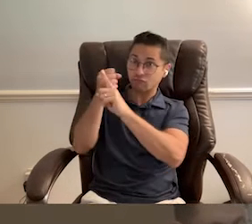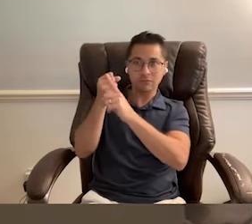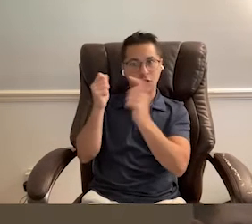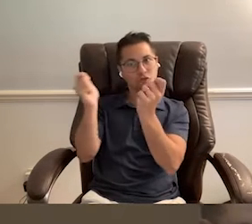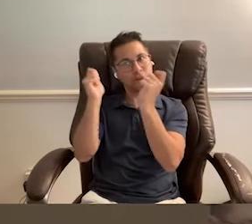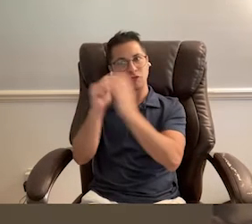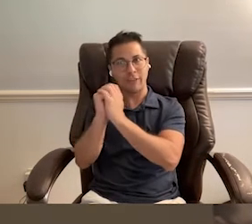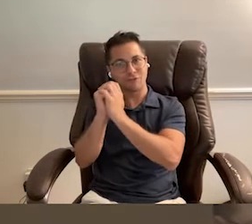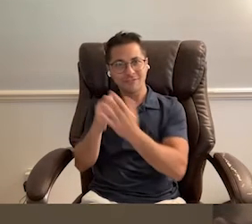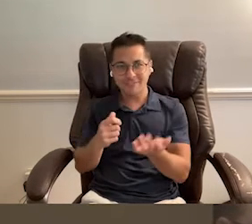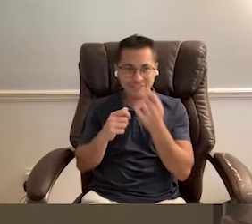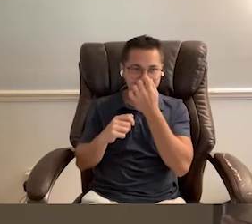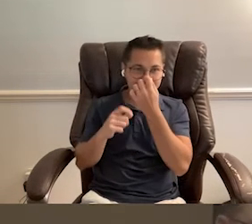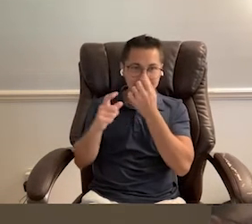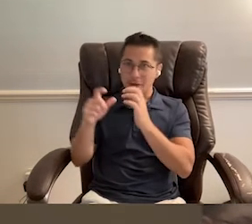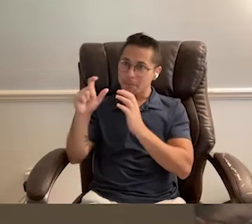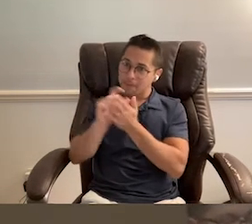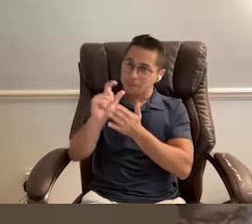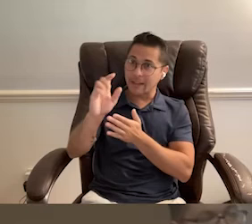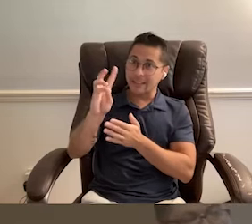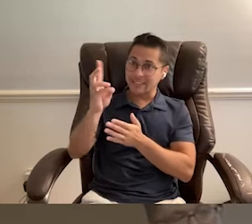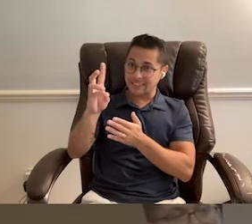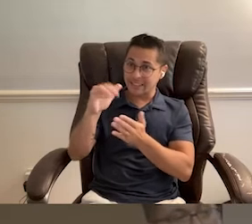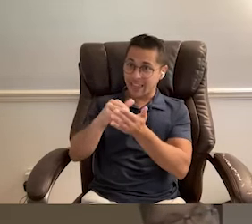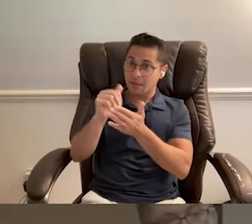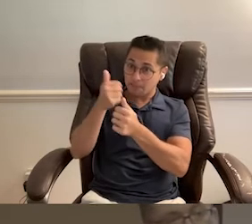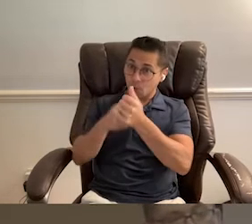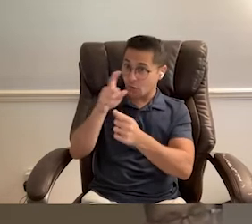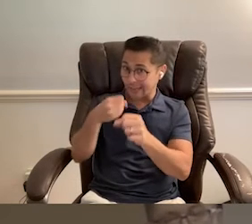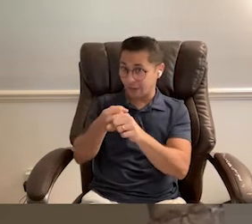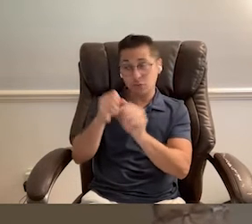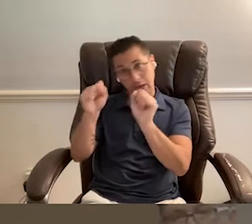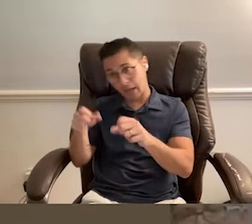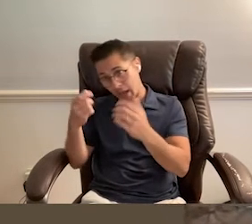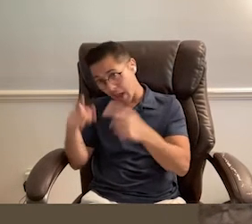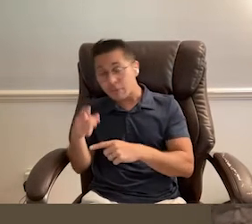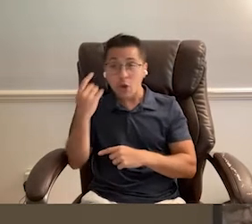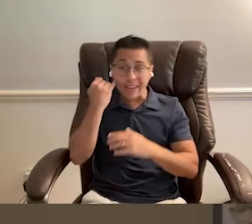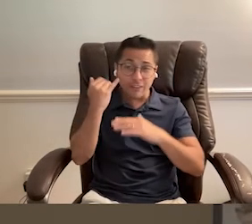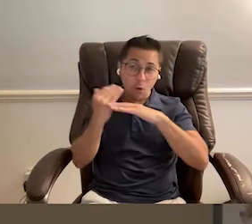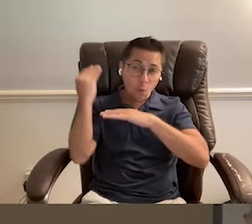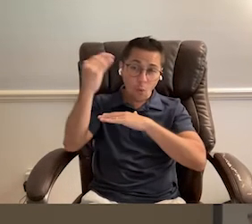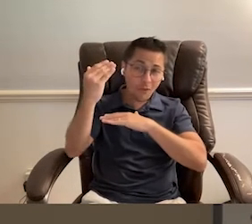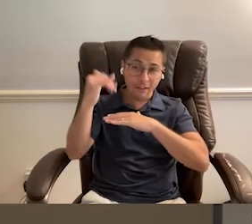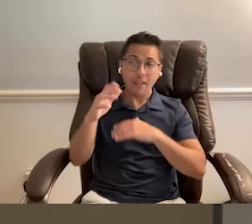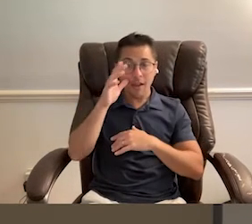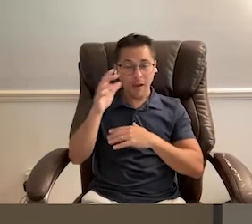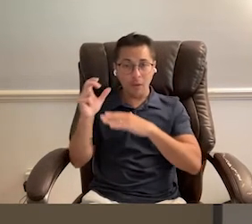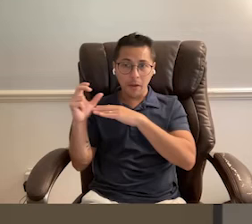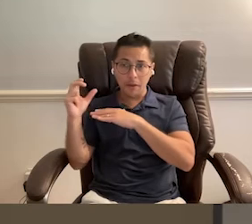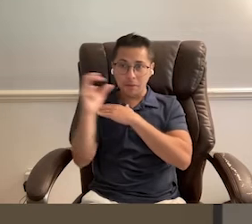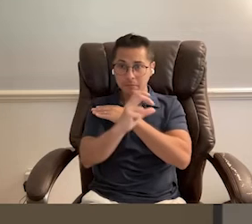put $16,000 per year, so it does happen. Anything above that $100,000 limit would count towards that